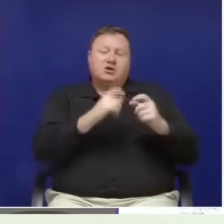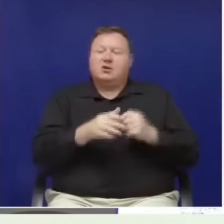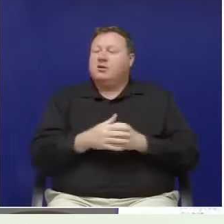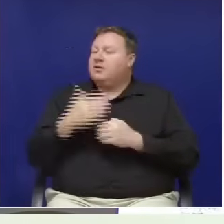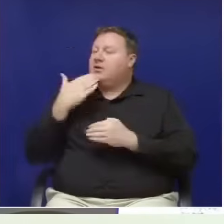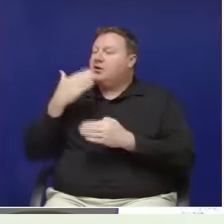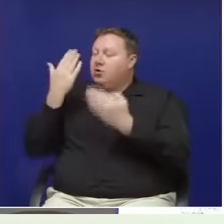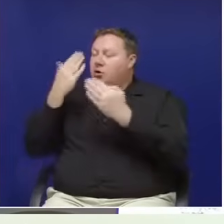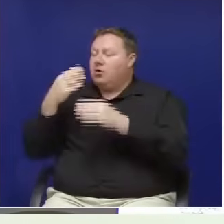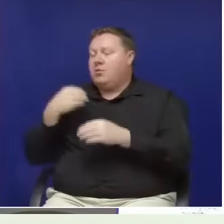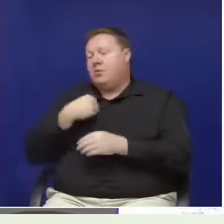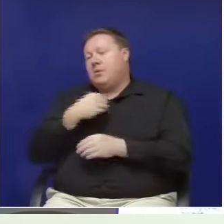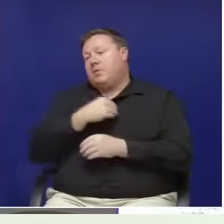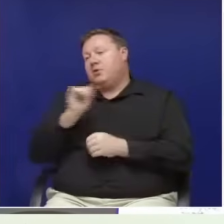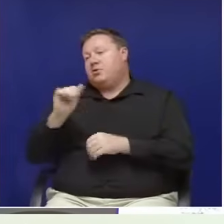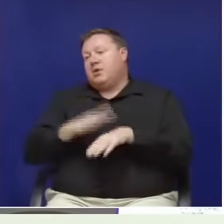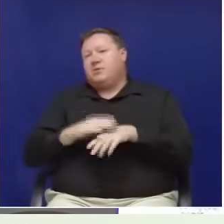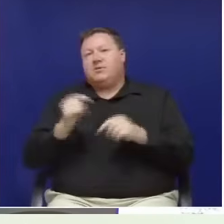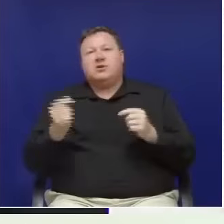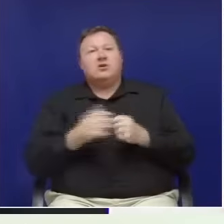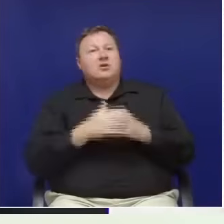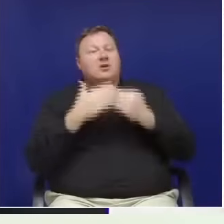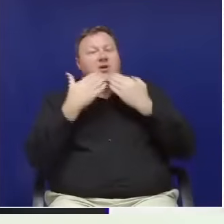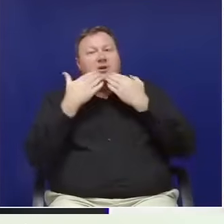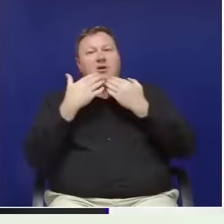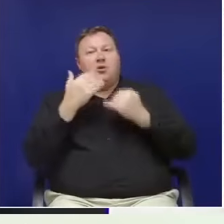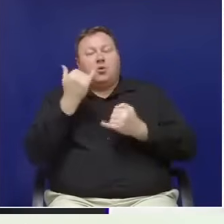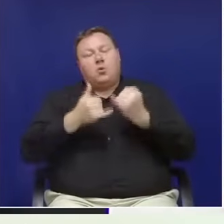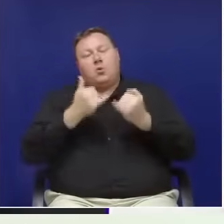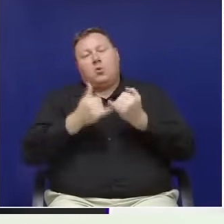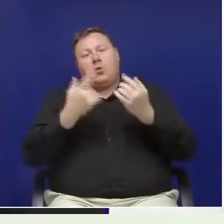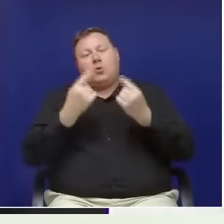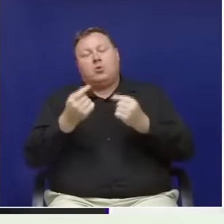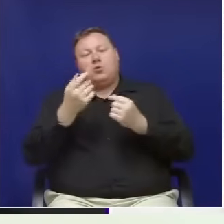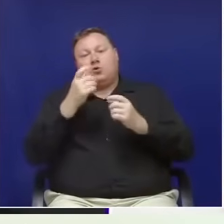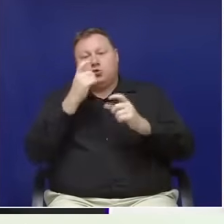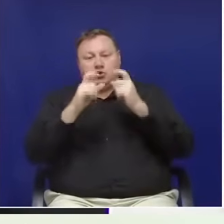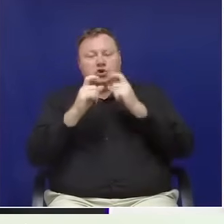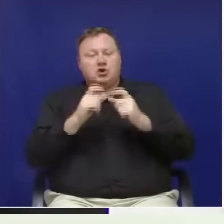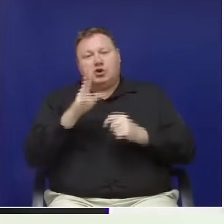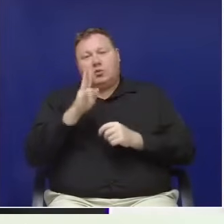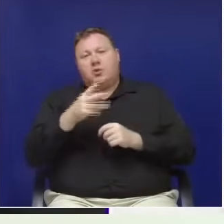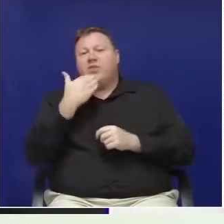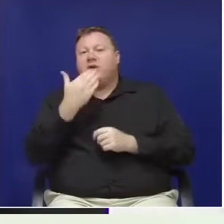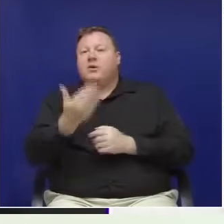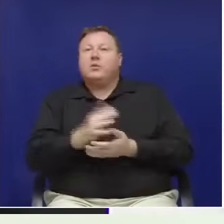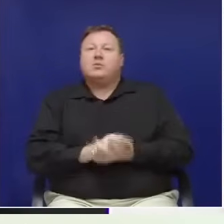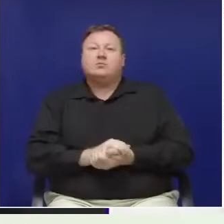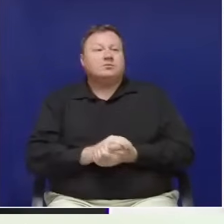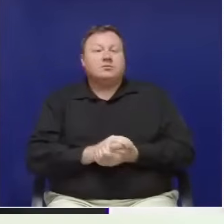deliberate Member. transgressions. Thank you. The Honourable Deputy Minister.